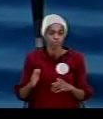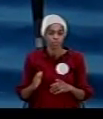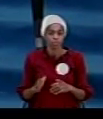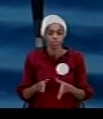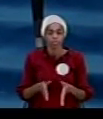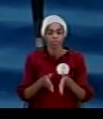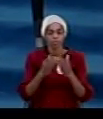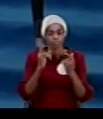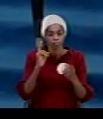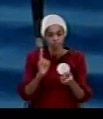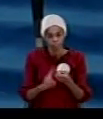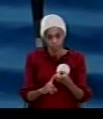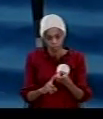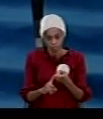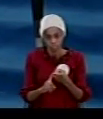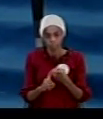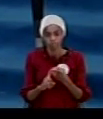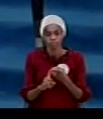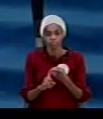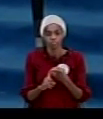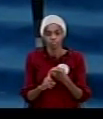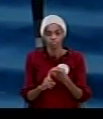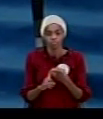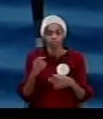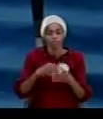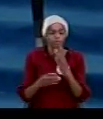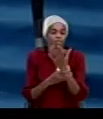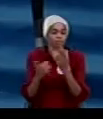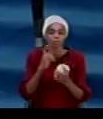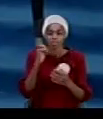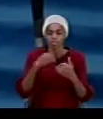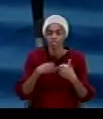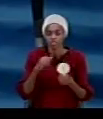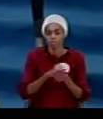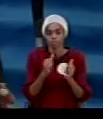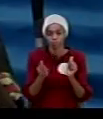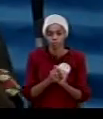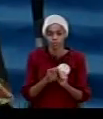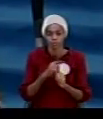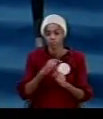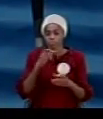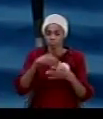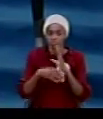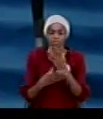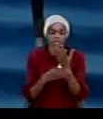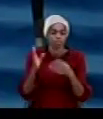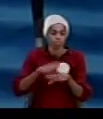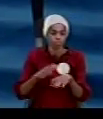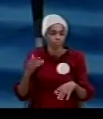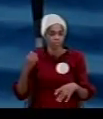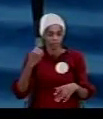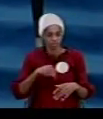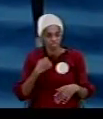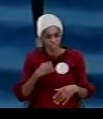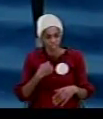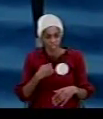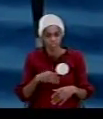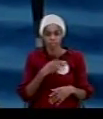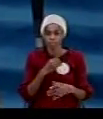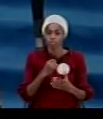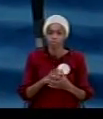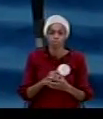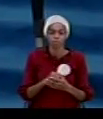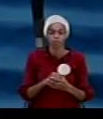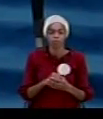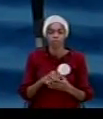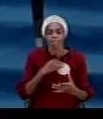like, this is the touch of God. So this masturbation stuff usually happens either in a dream or physically. So in